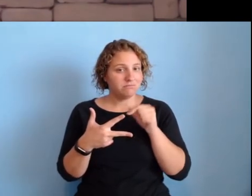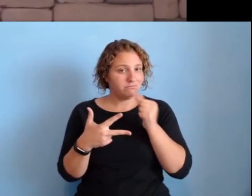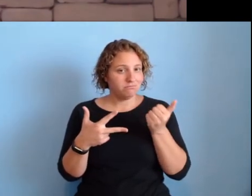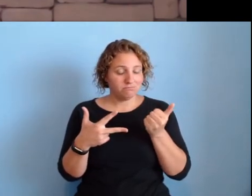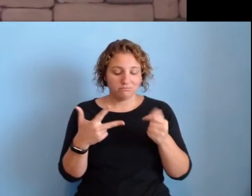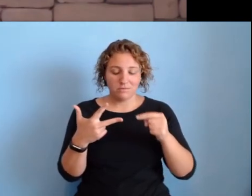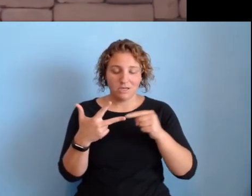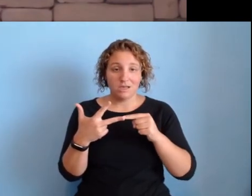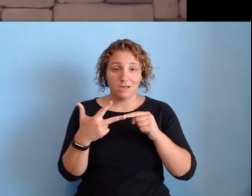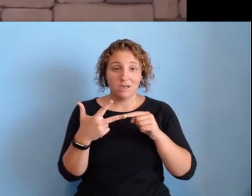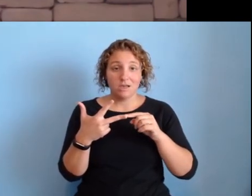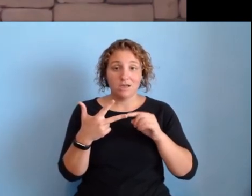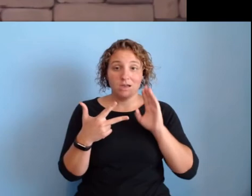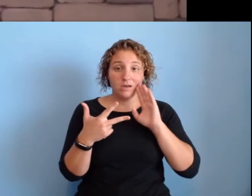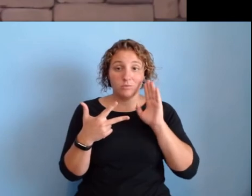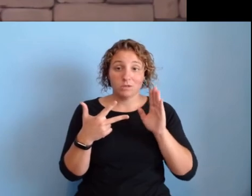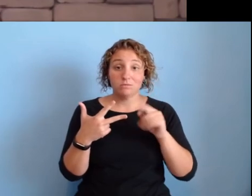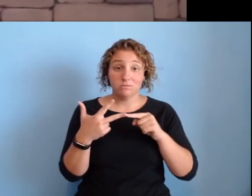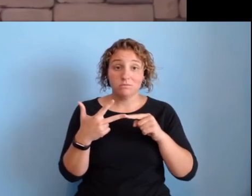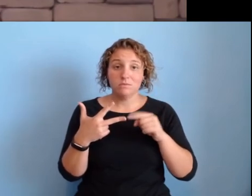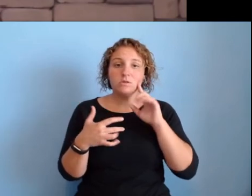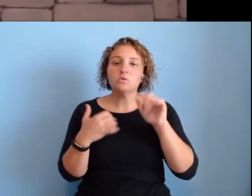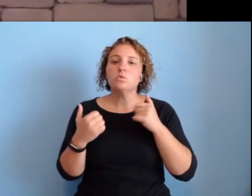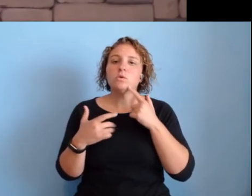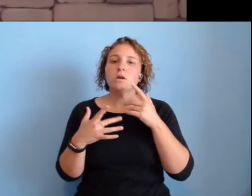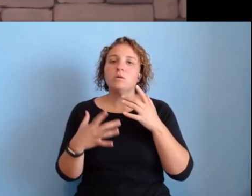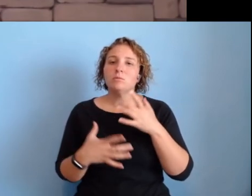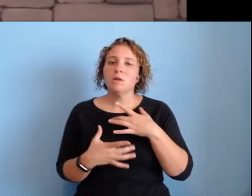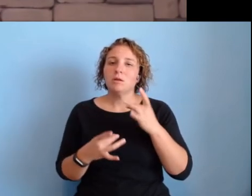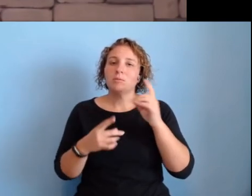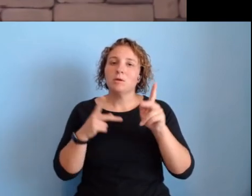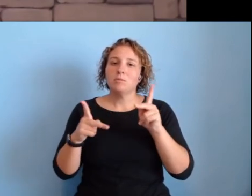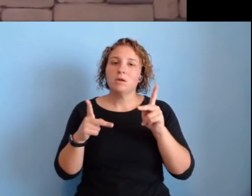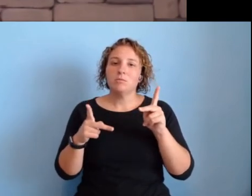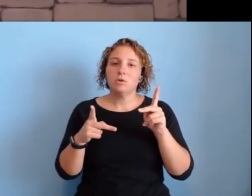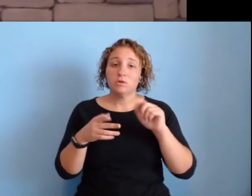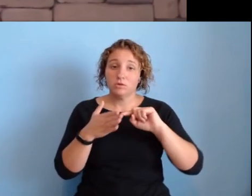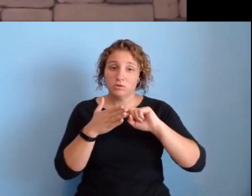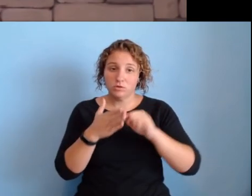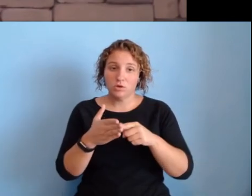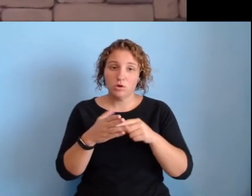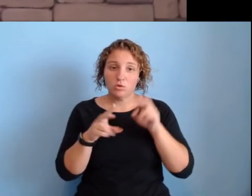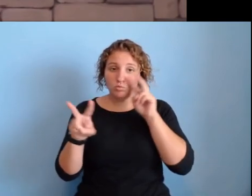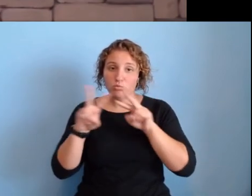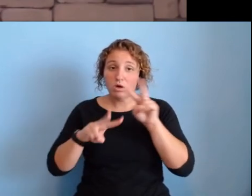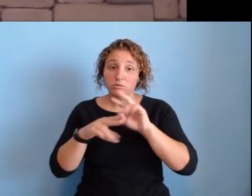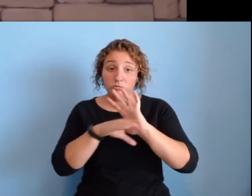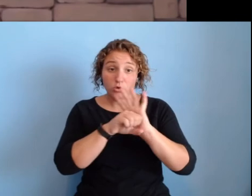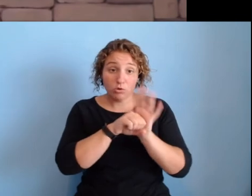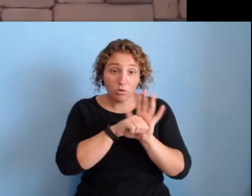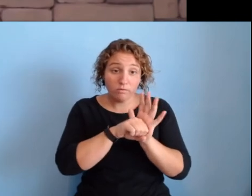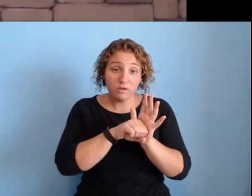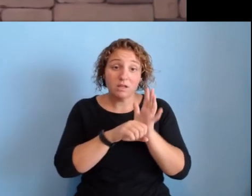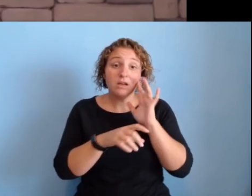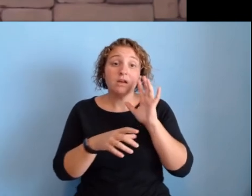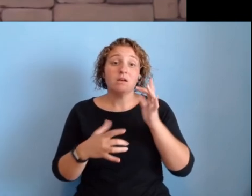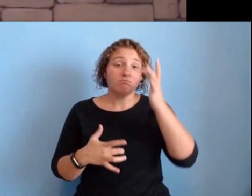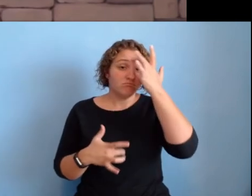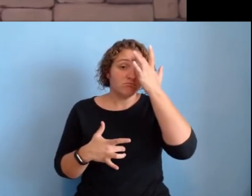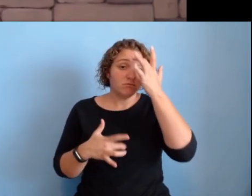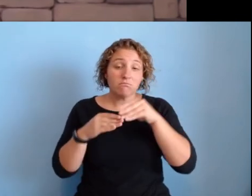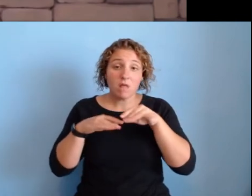it? Well, I got to tell you that, interestingly enough, a lot of people have tuned in during COVID, number one, because churches have been closed. And then two word got out where